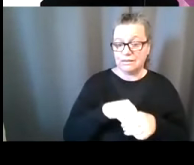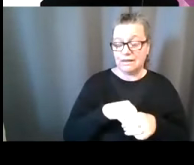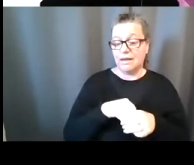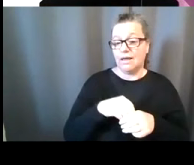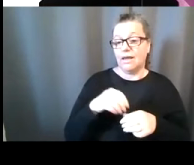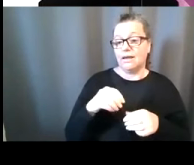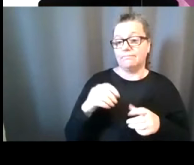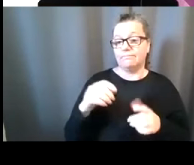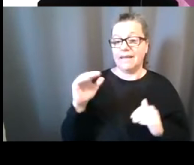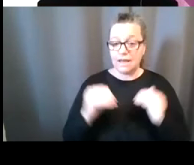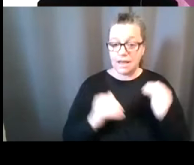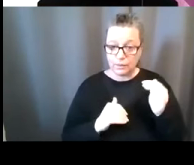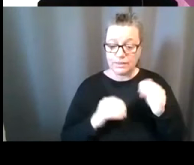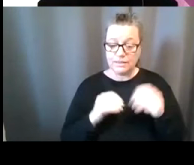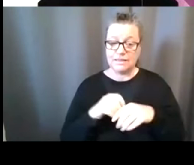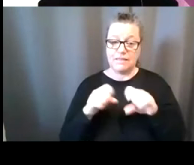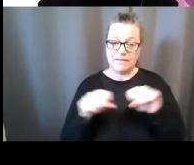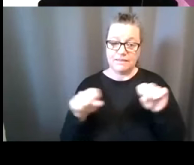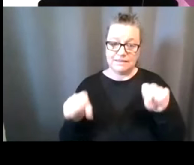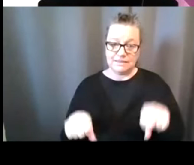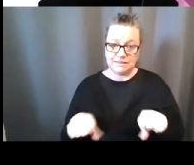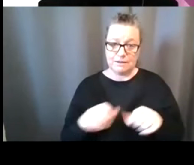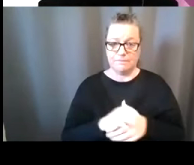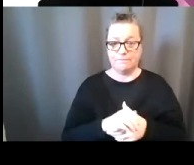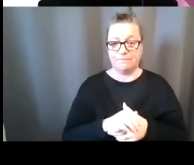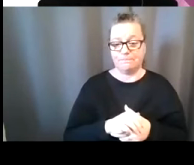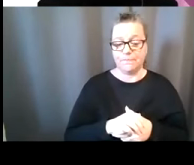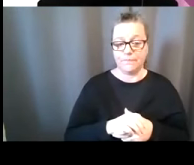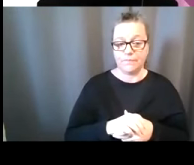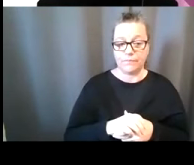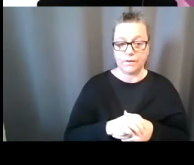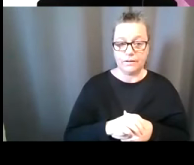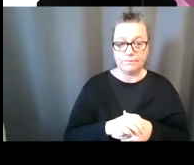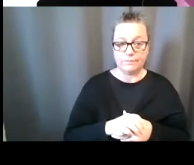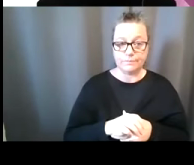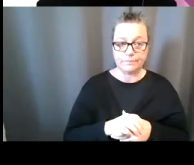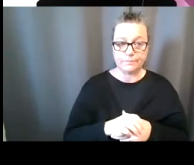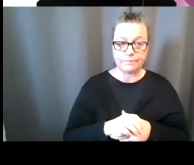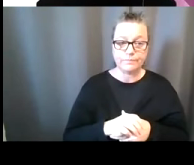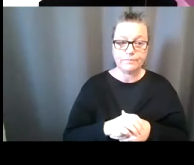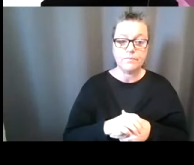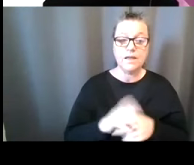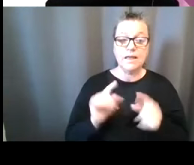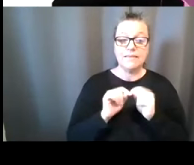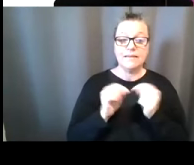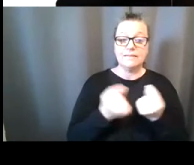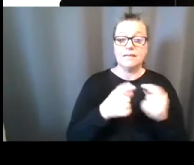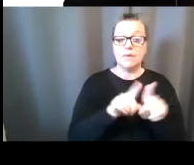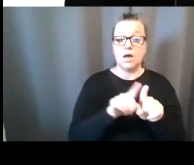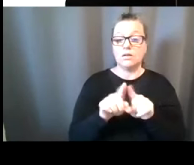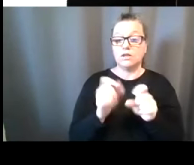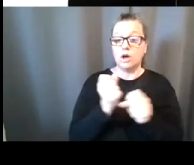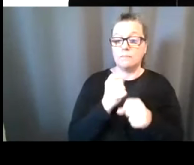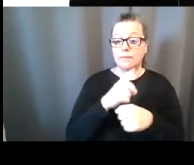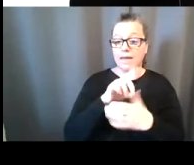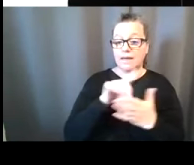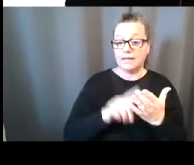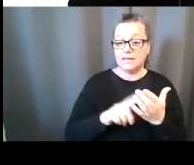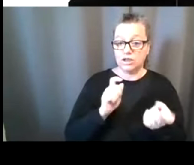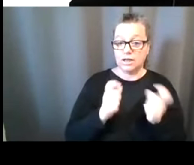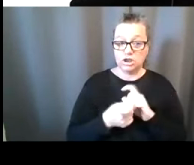inequities in the system of the paper airplane building. The team also made a design change for our